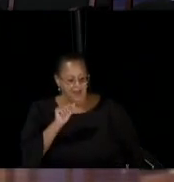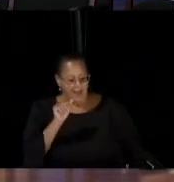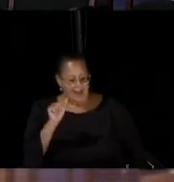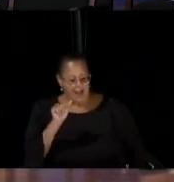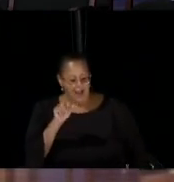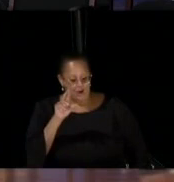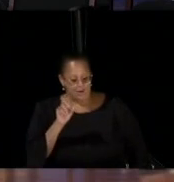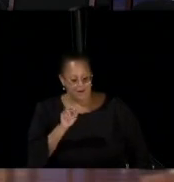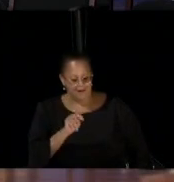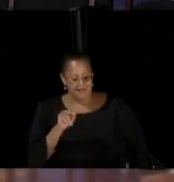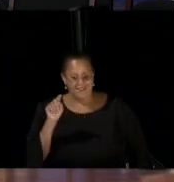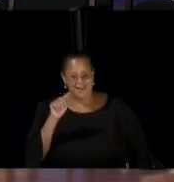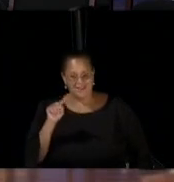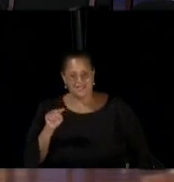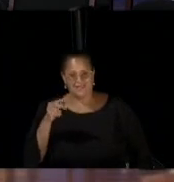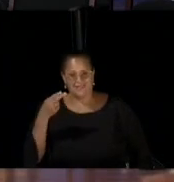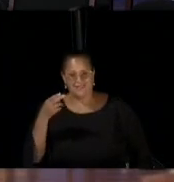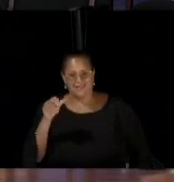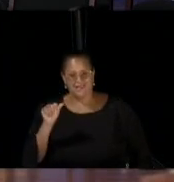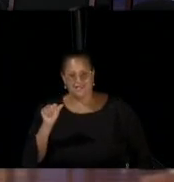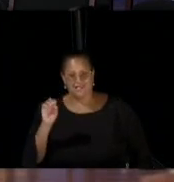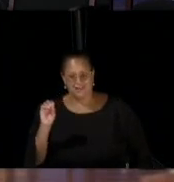Aaron Zhao.